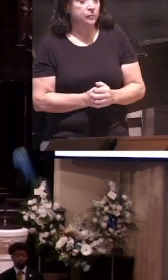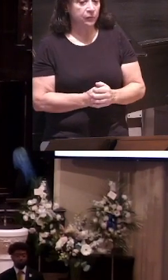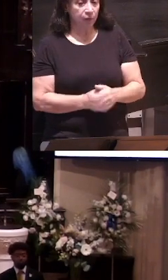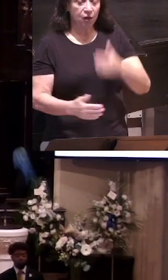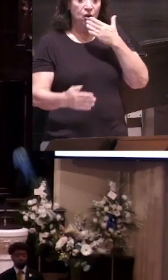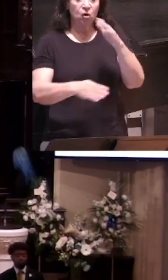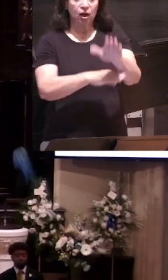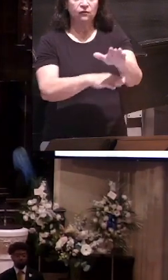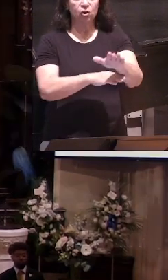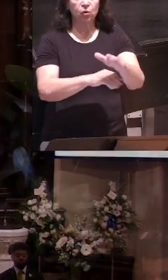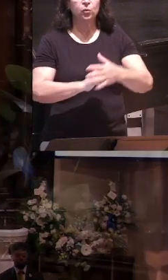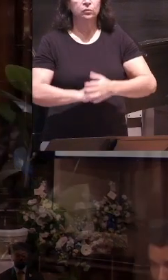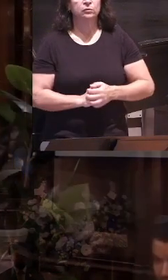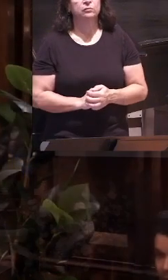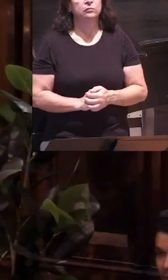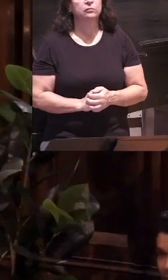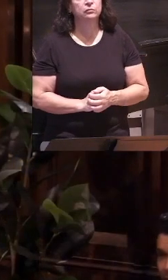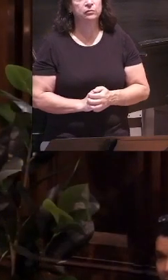Well, good afternoon.